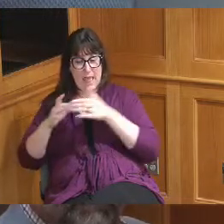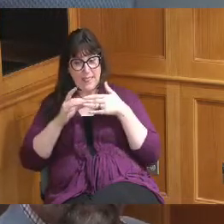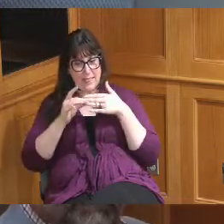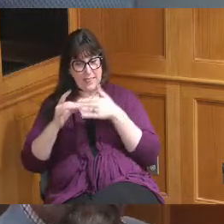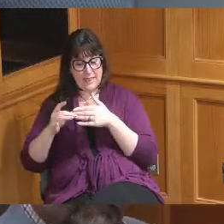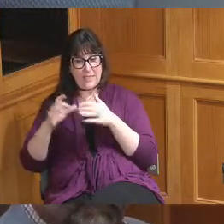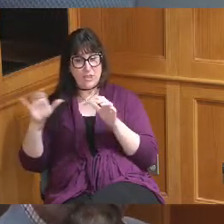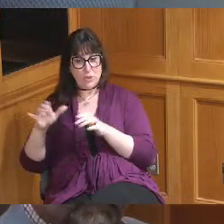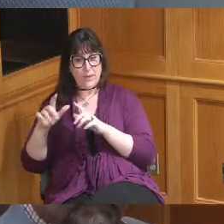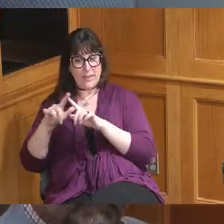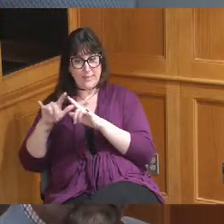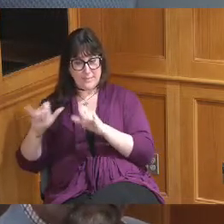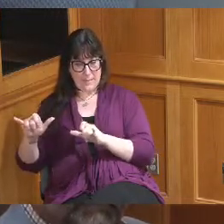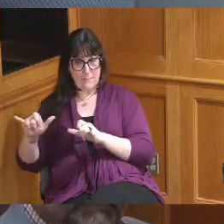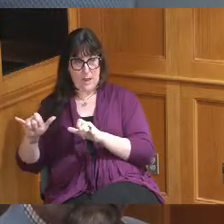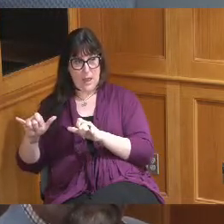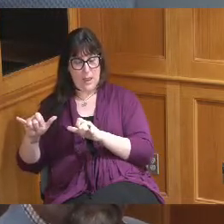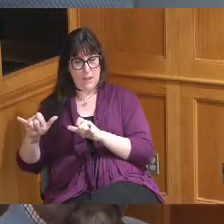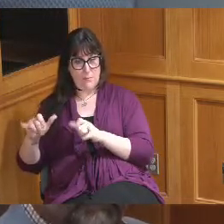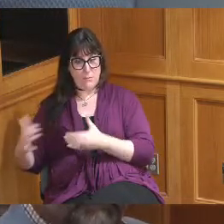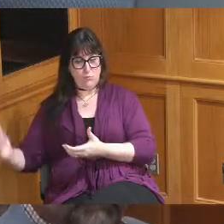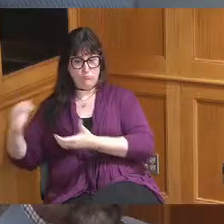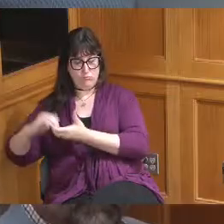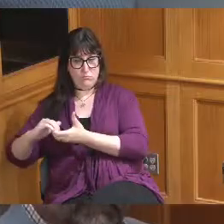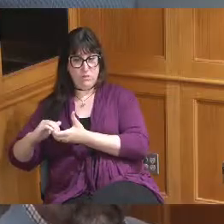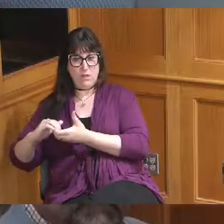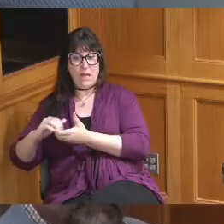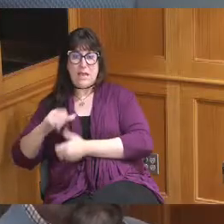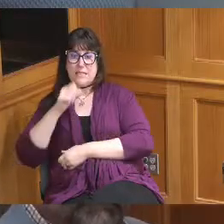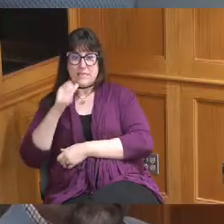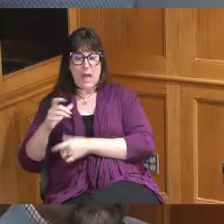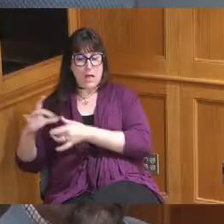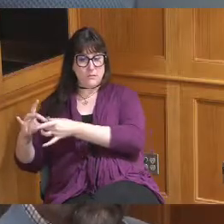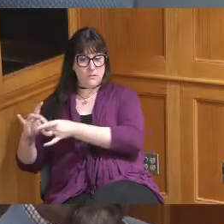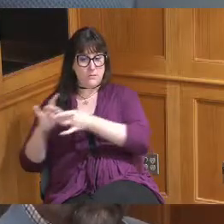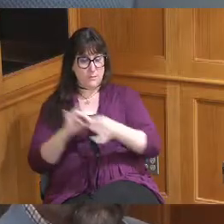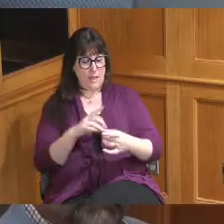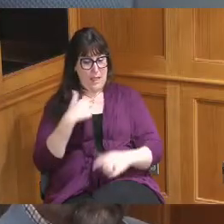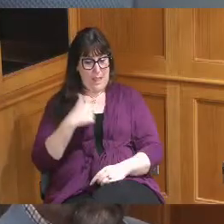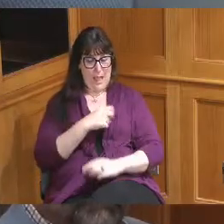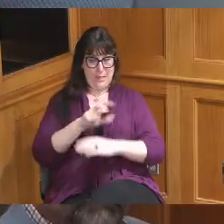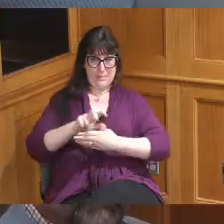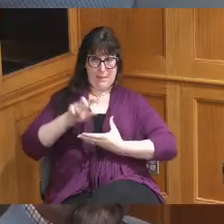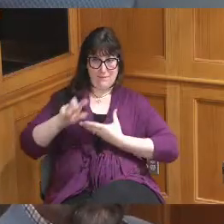It is not tied directly to us investing in it.